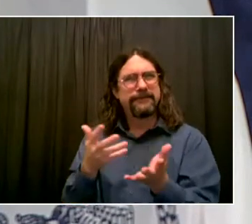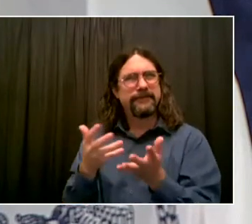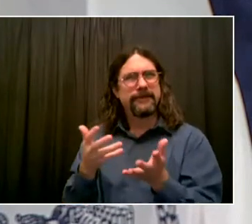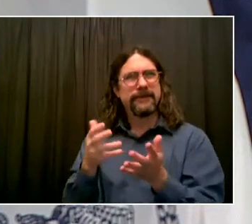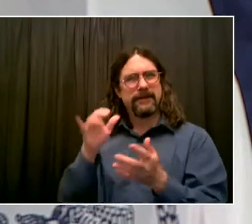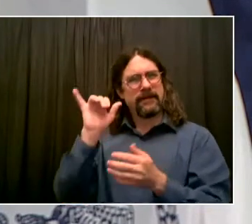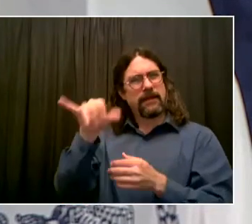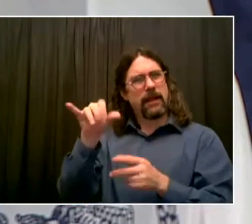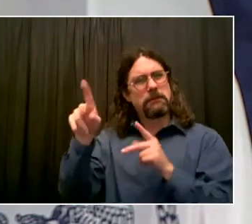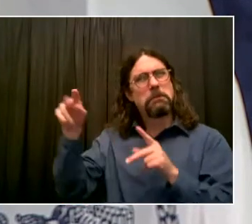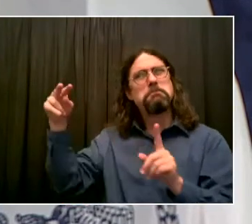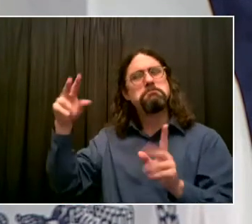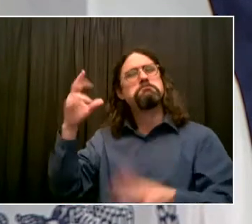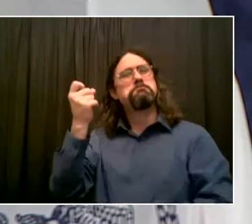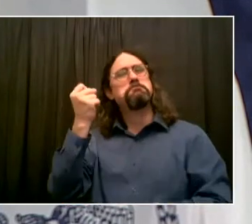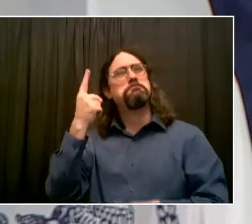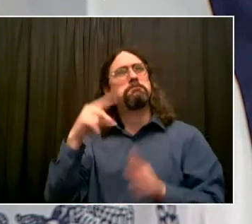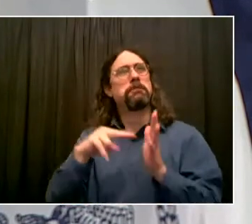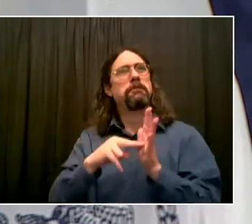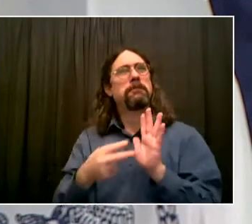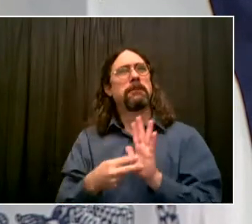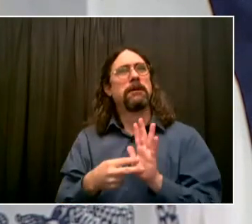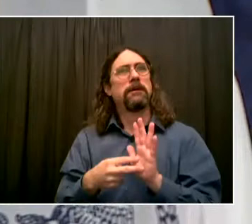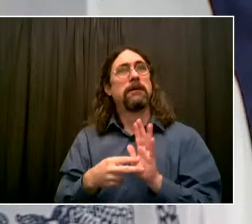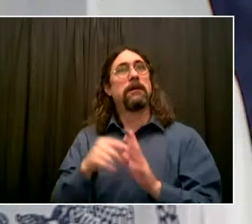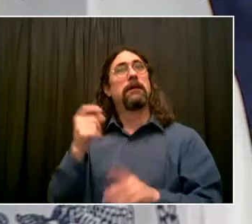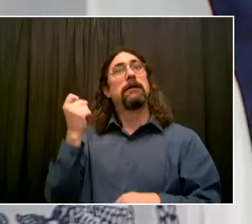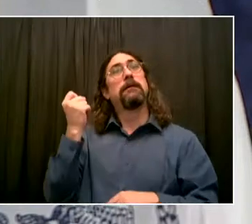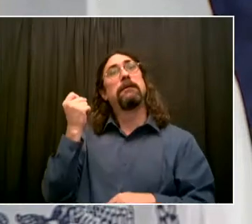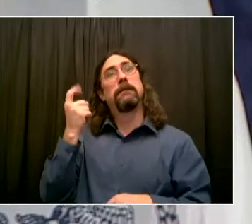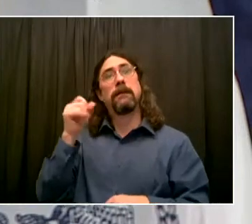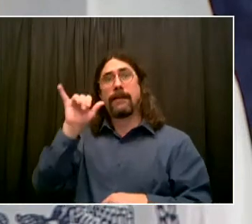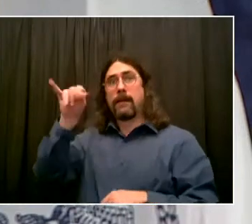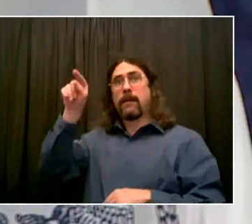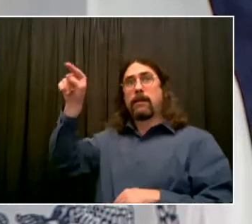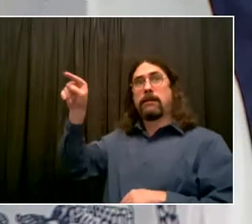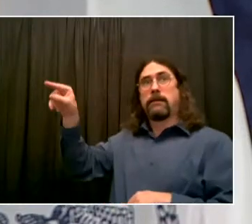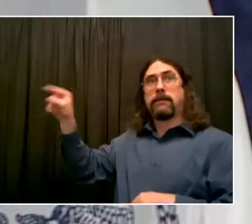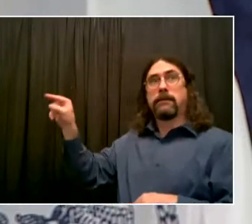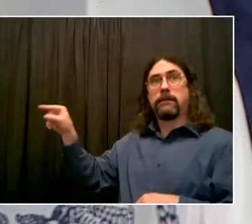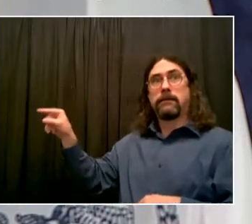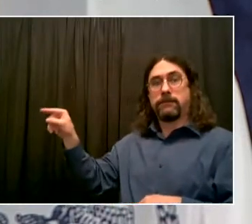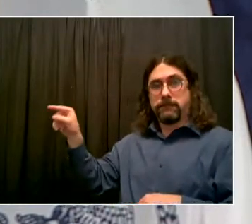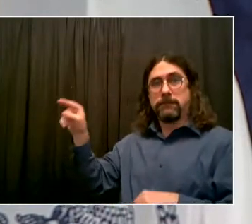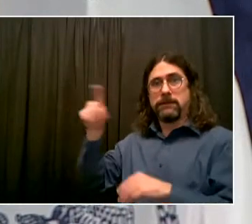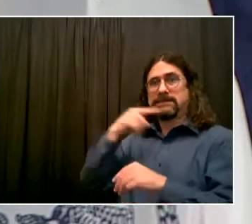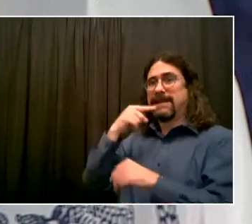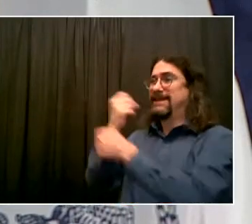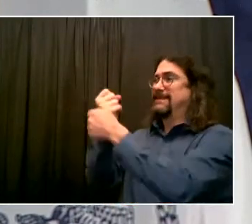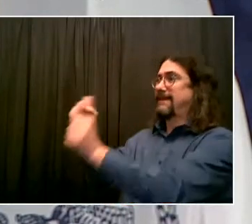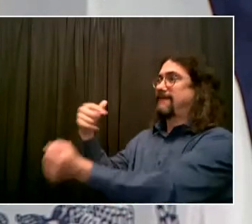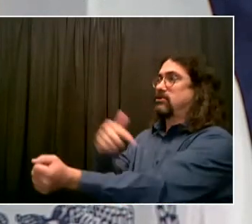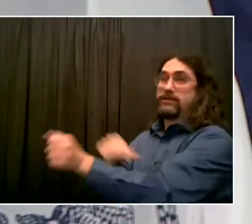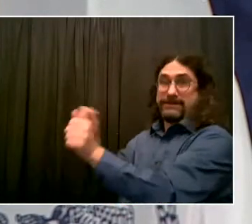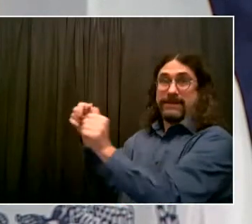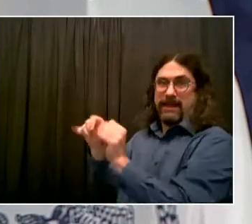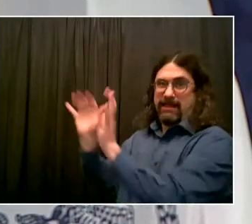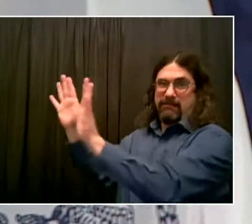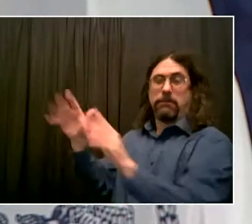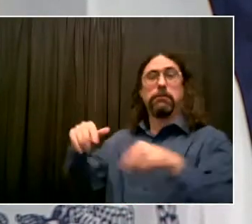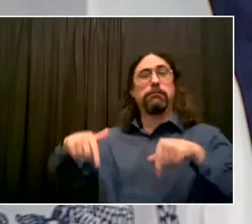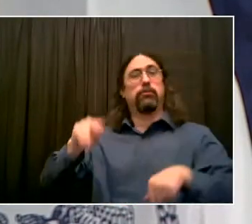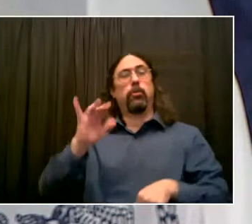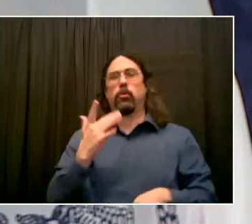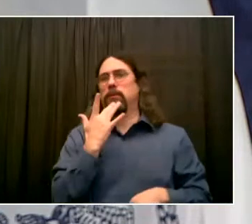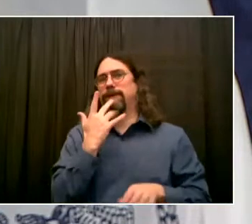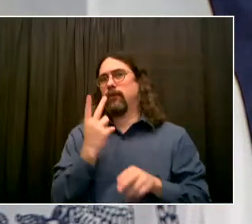prevention centers because really that's what is achieved. It stops people from dying. Unfortunately, folks who are addicted will too